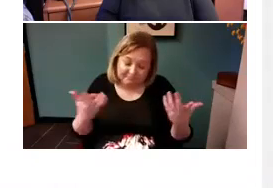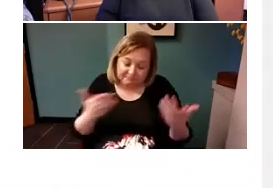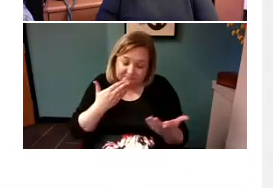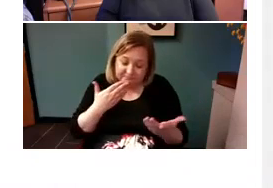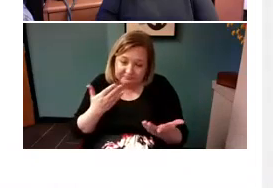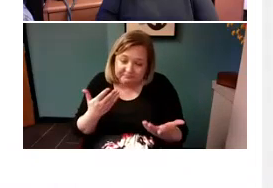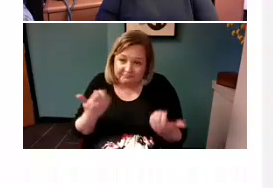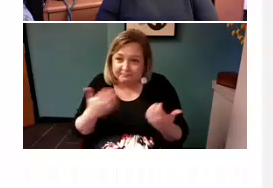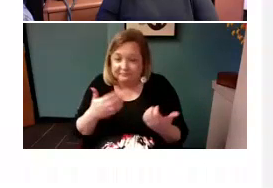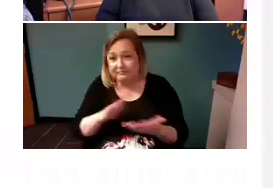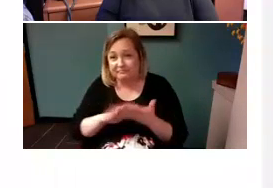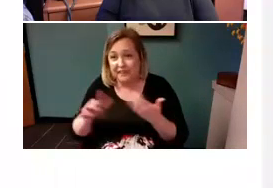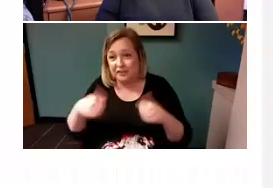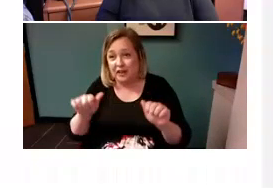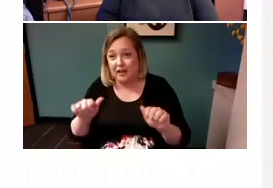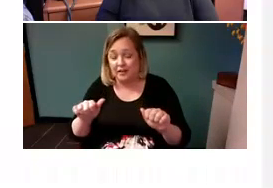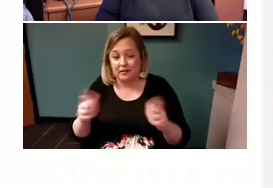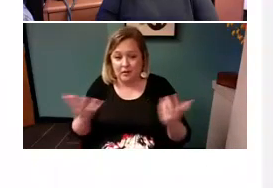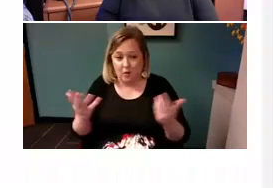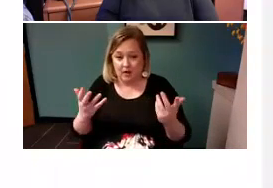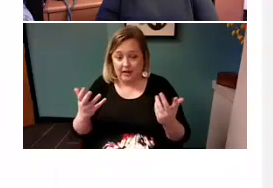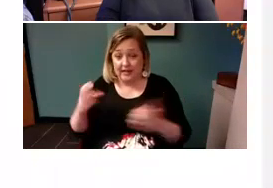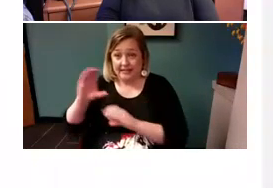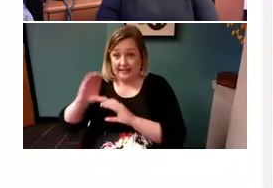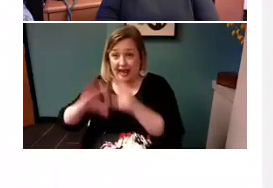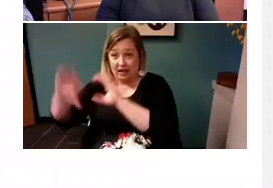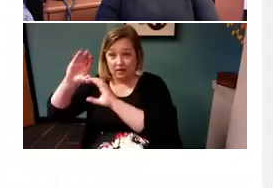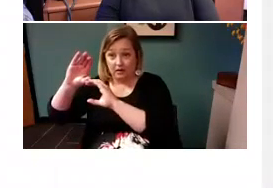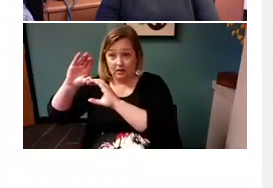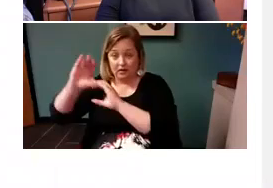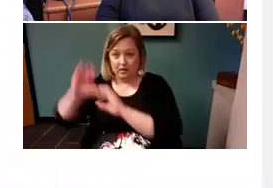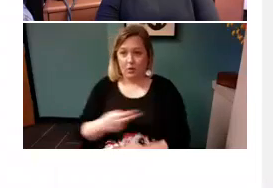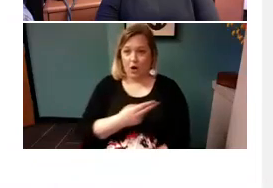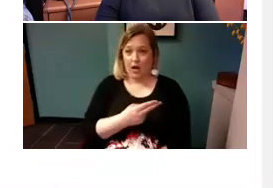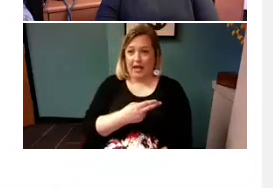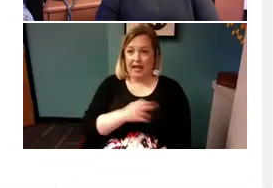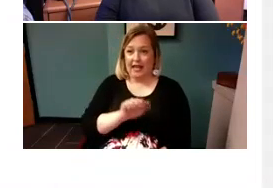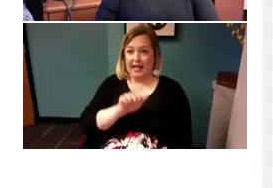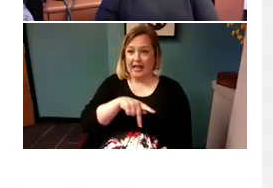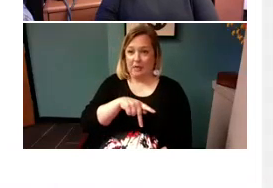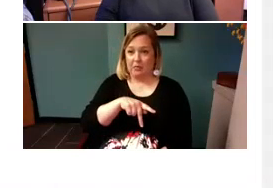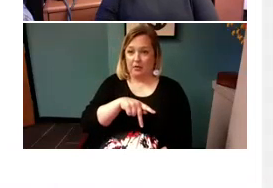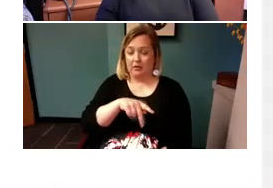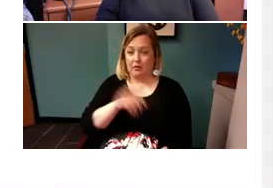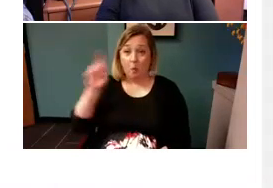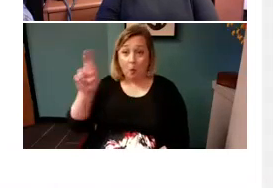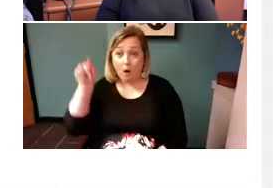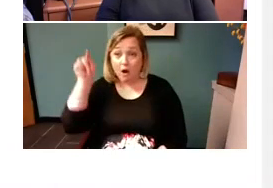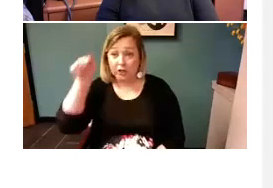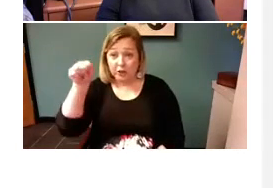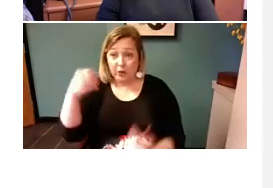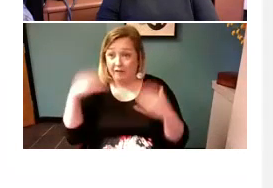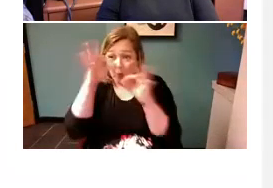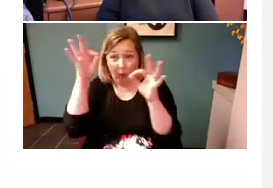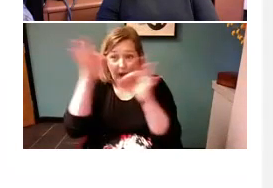are the answers for you guys? Is it stack or heap? Or do you have no idea what either stack or heap is?